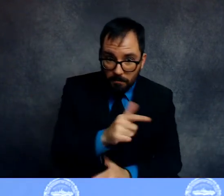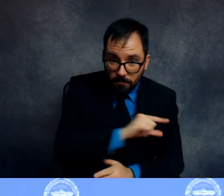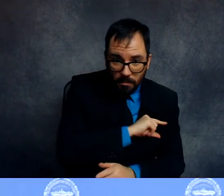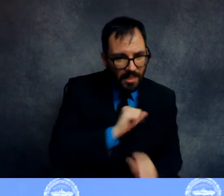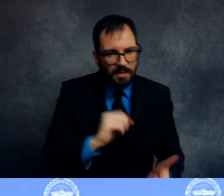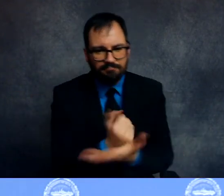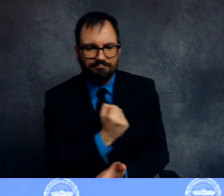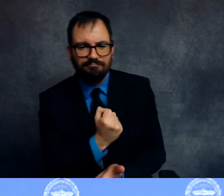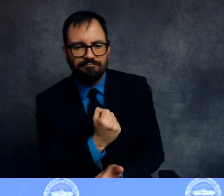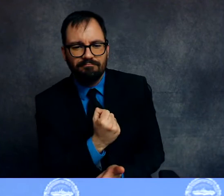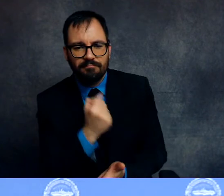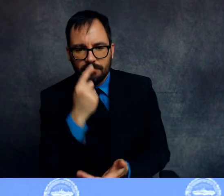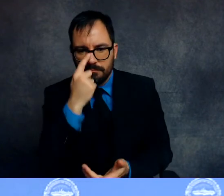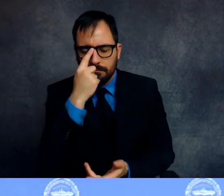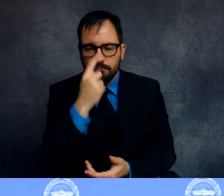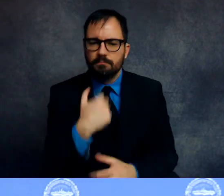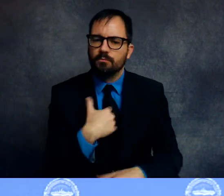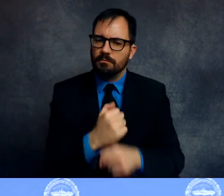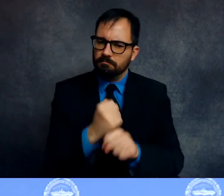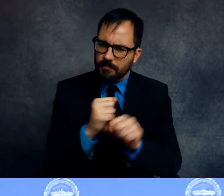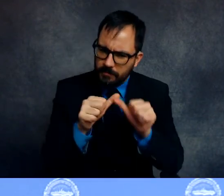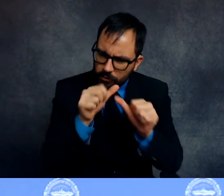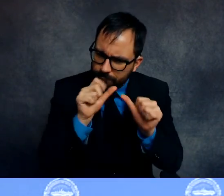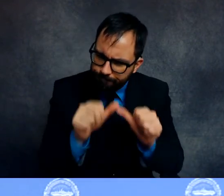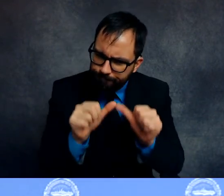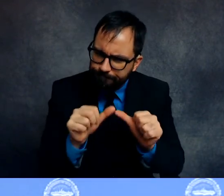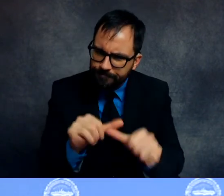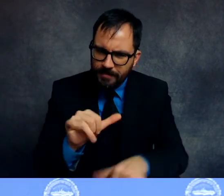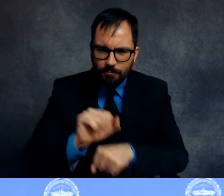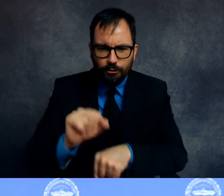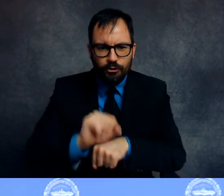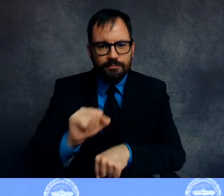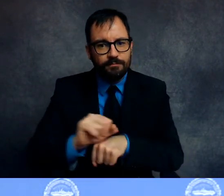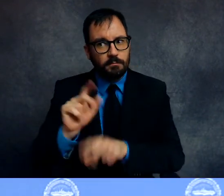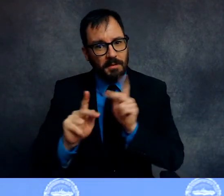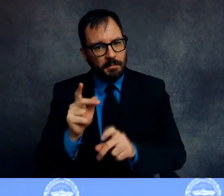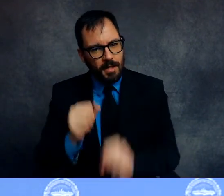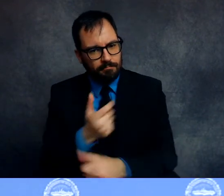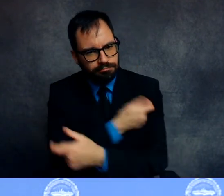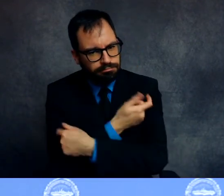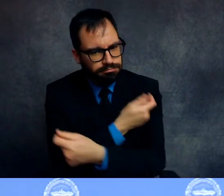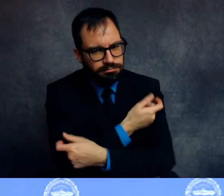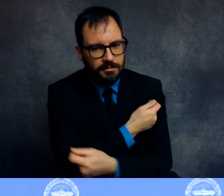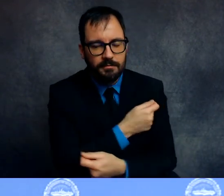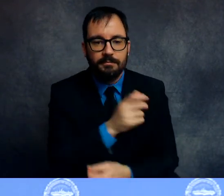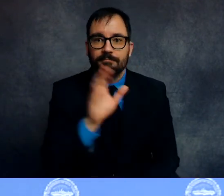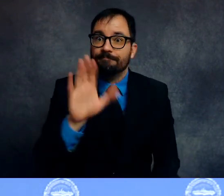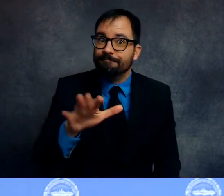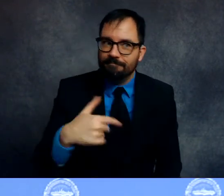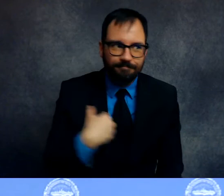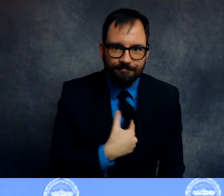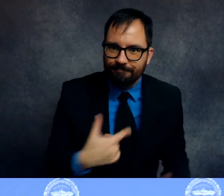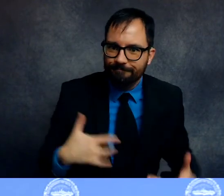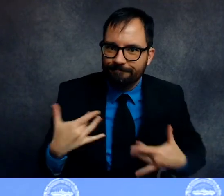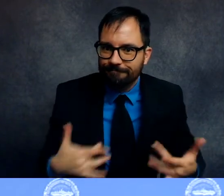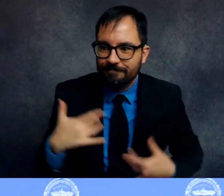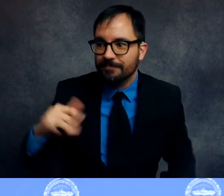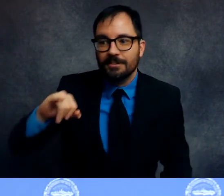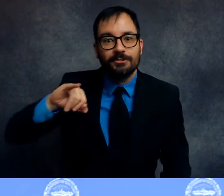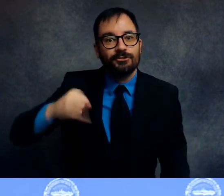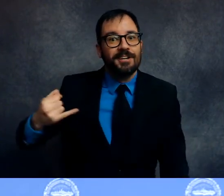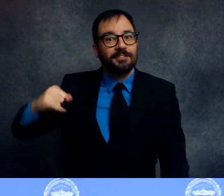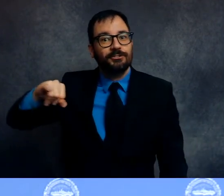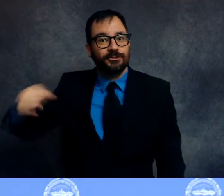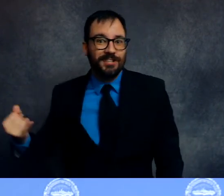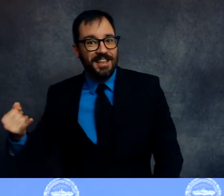again, bringing vaccinations to people as they become eligible. So again, we were going to continue our work across and